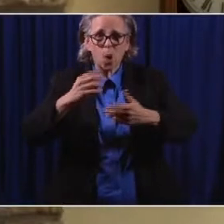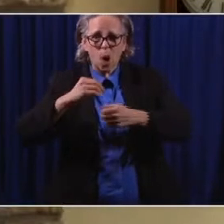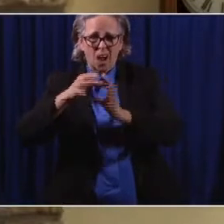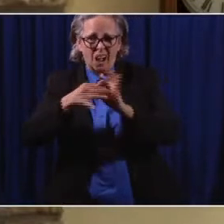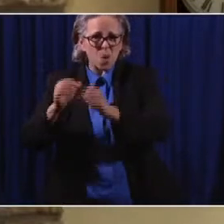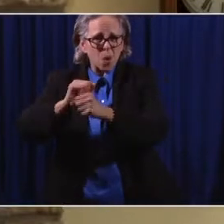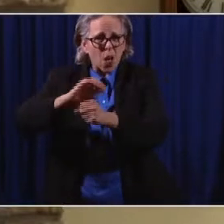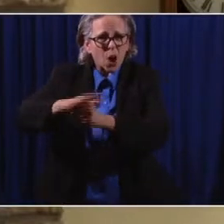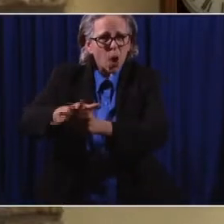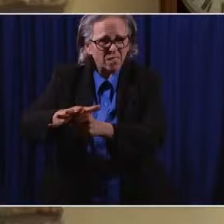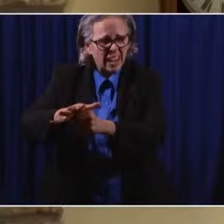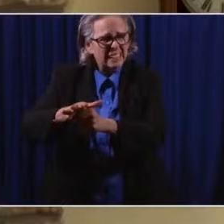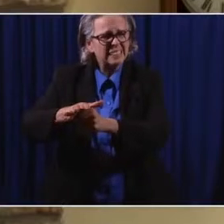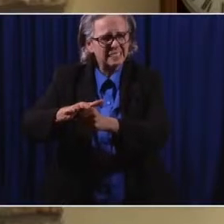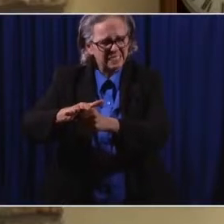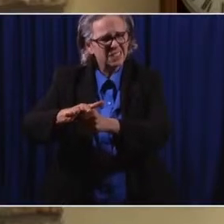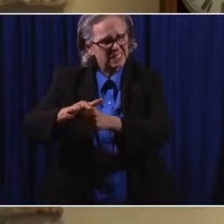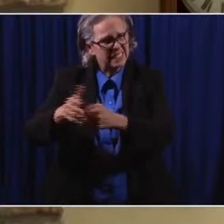seen some significant